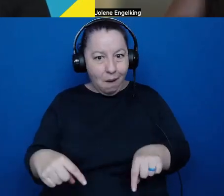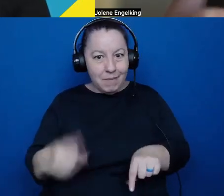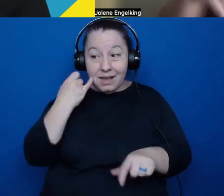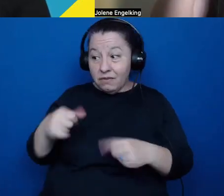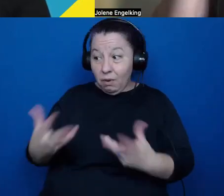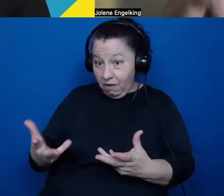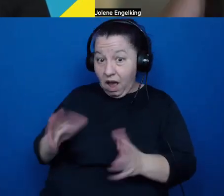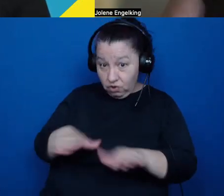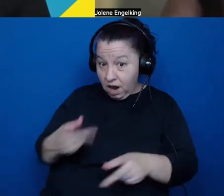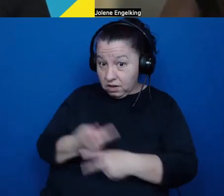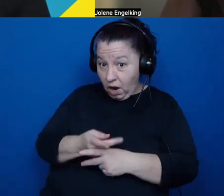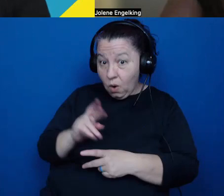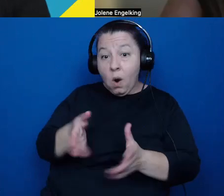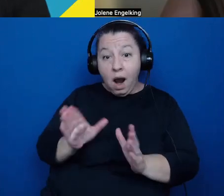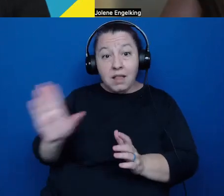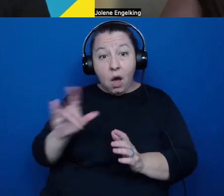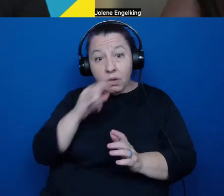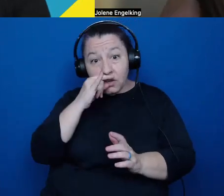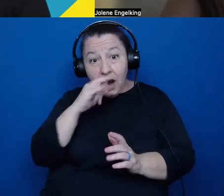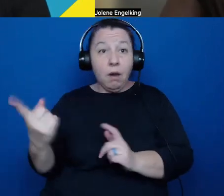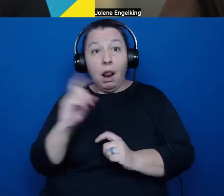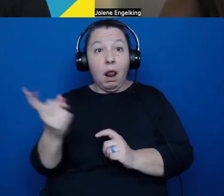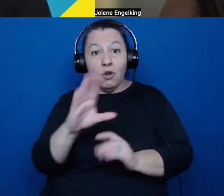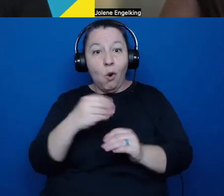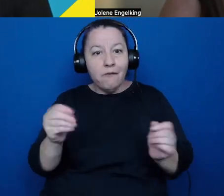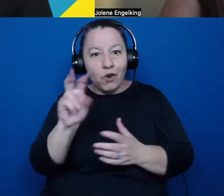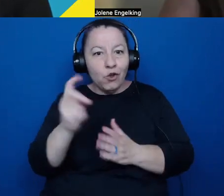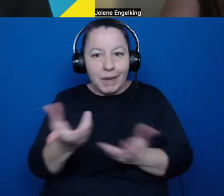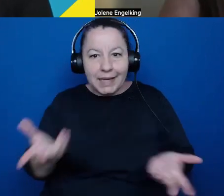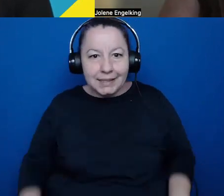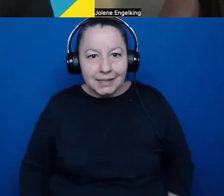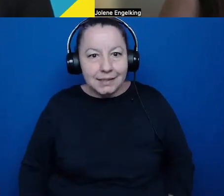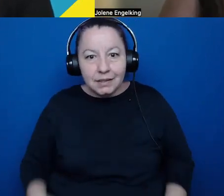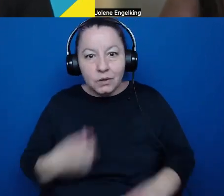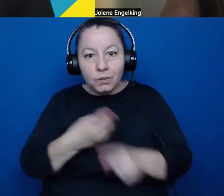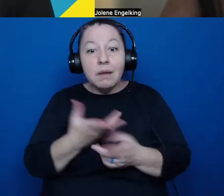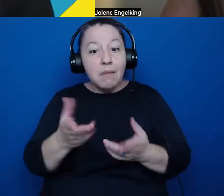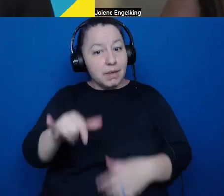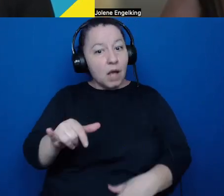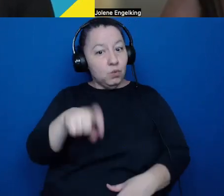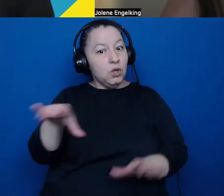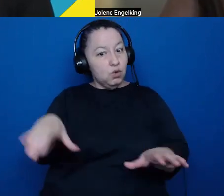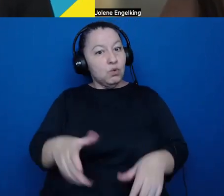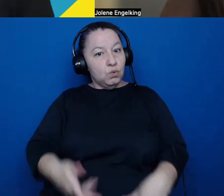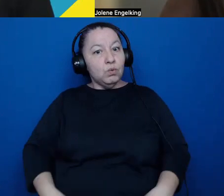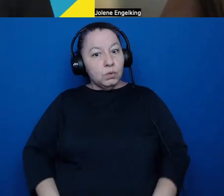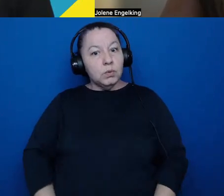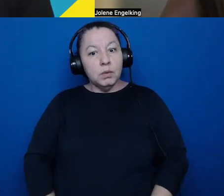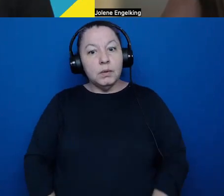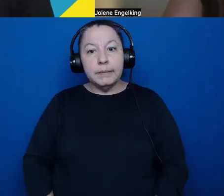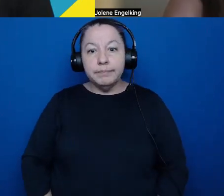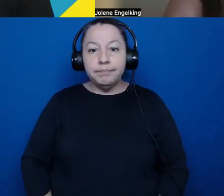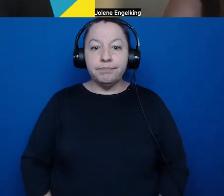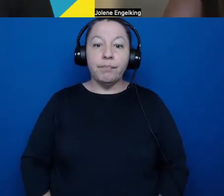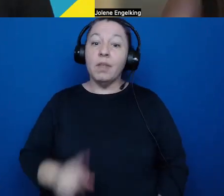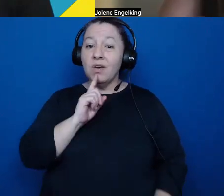childcare or let their kid run around your office for 30 minutes, right? Maybe that's what you need to be doing. And really,